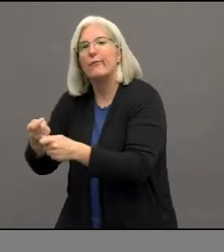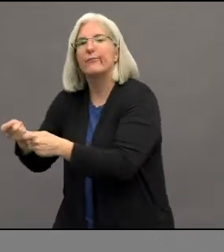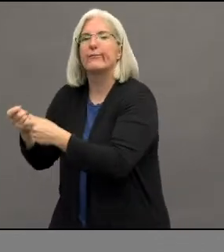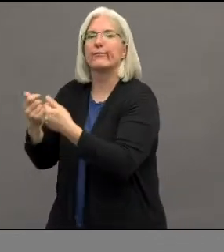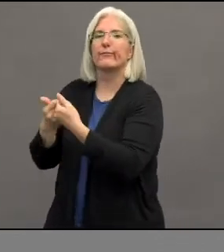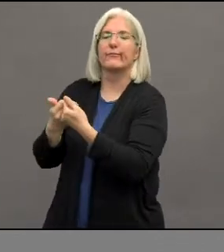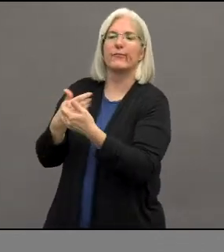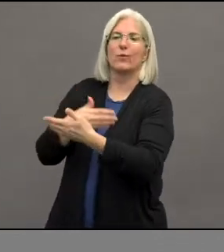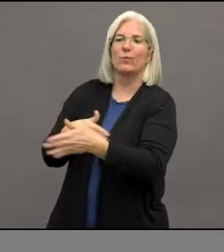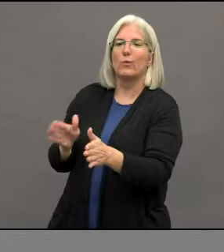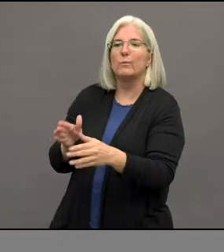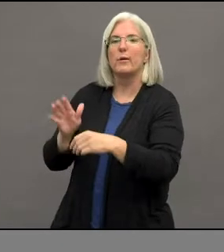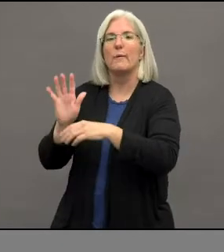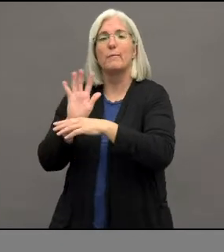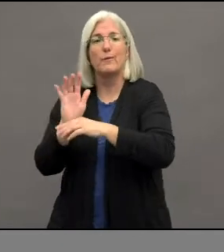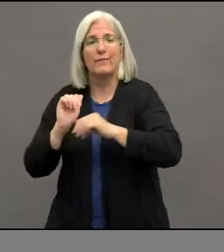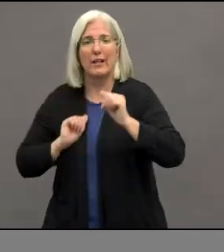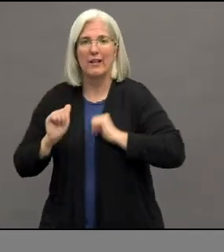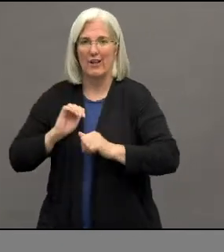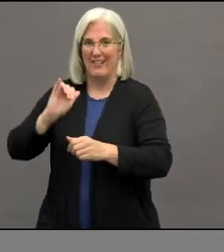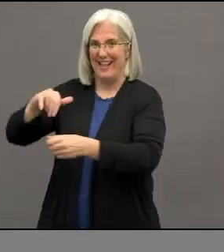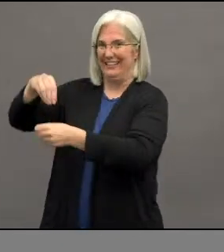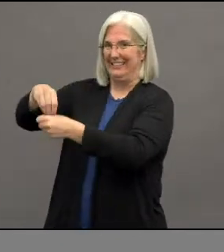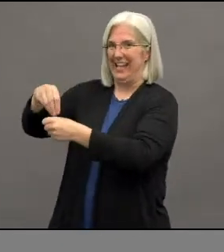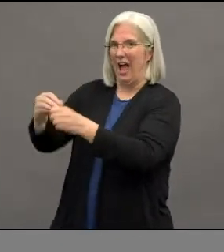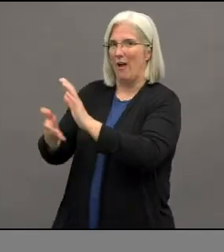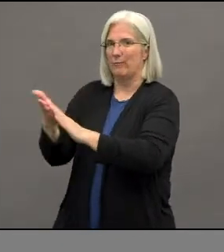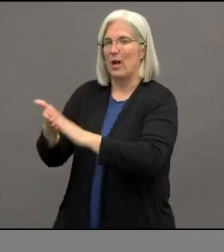museums, zoos, and aquariums.